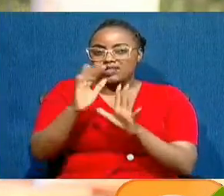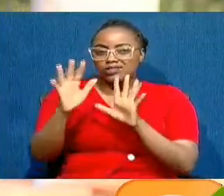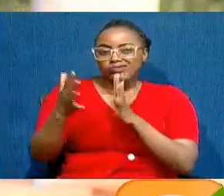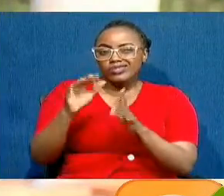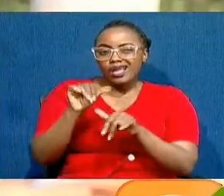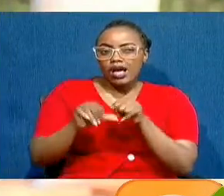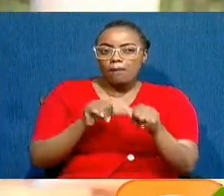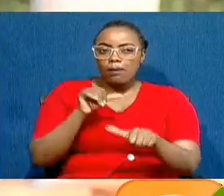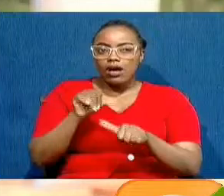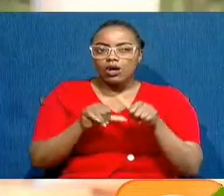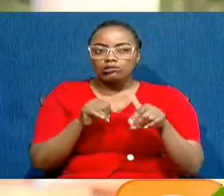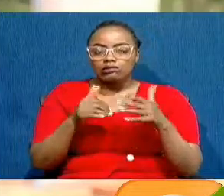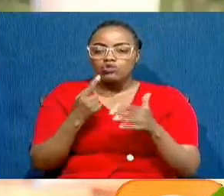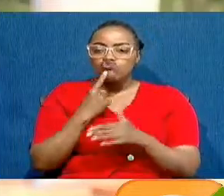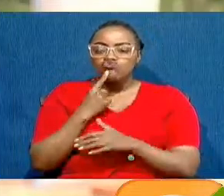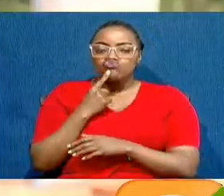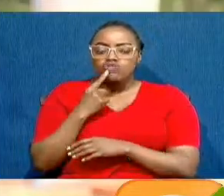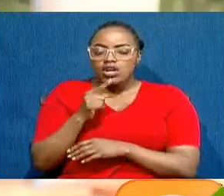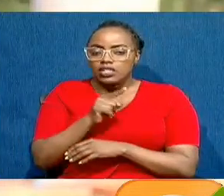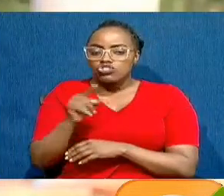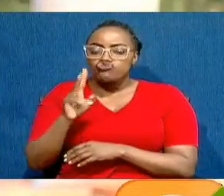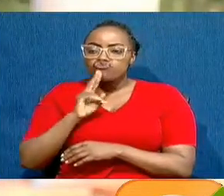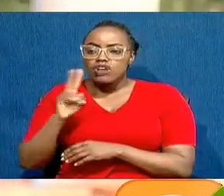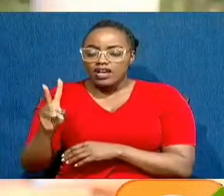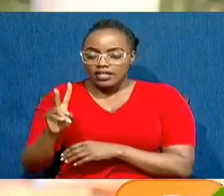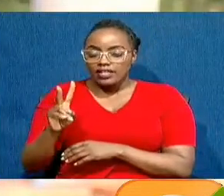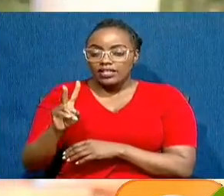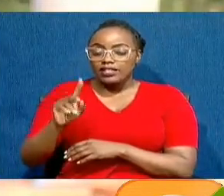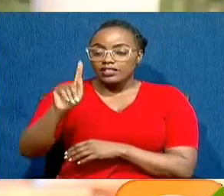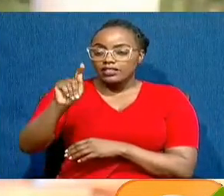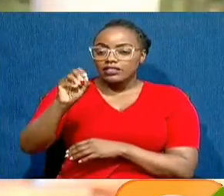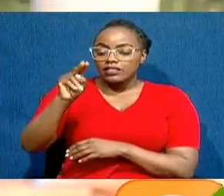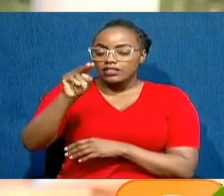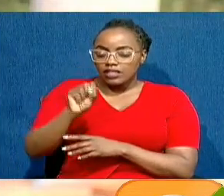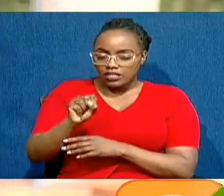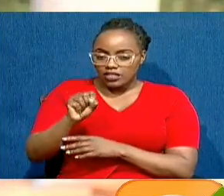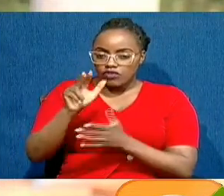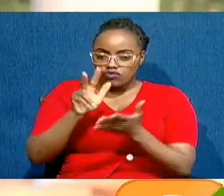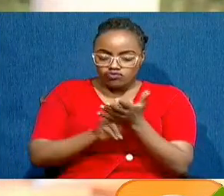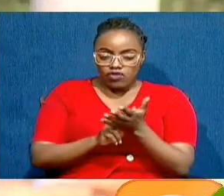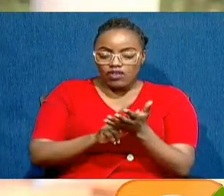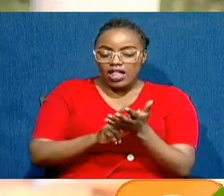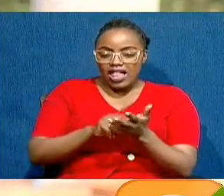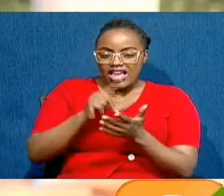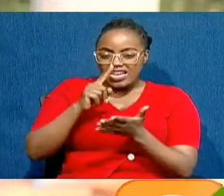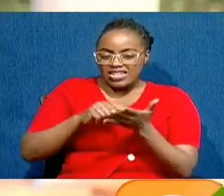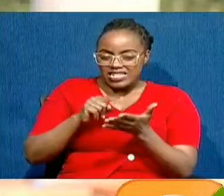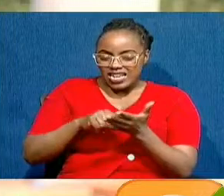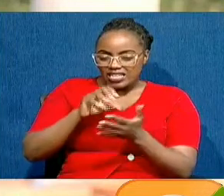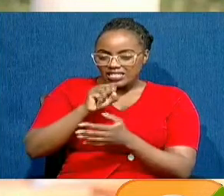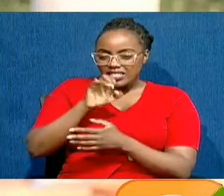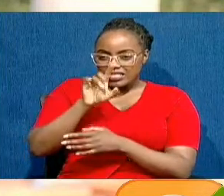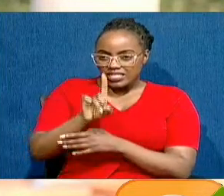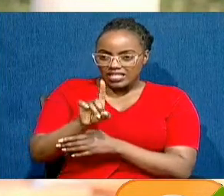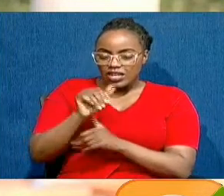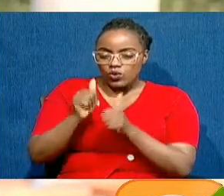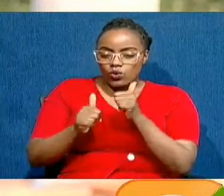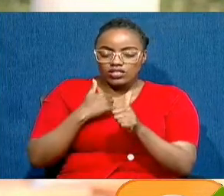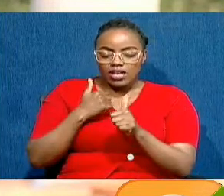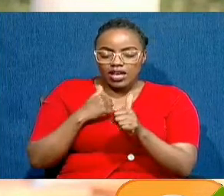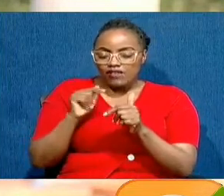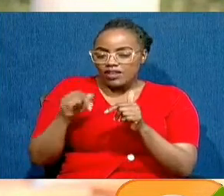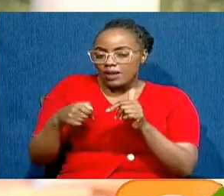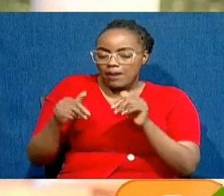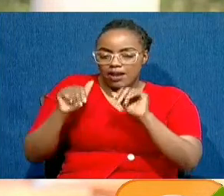about 100 to 200 metric tons of certified rice seed. And the reason why we are not meeting the demand